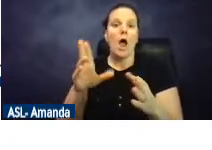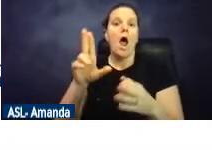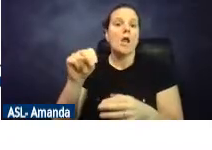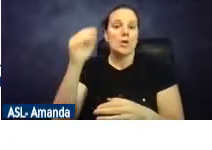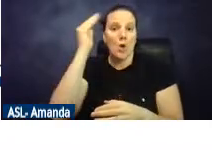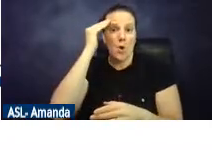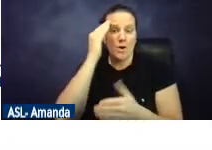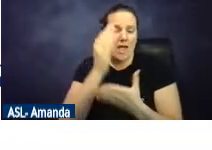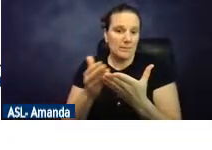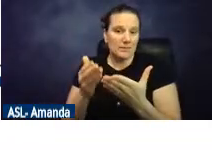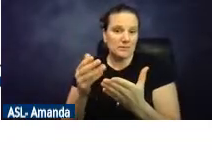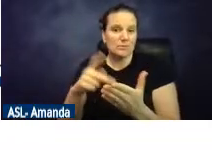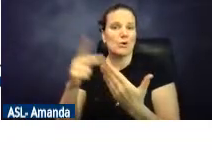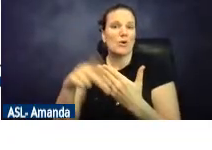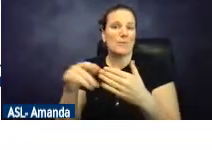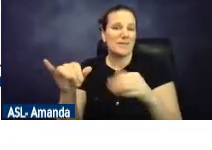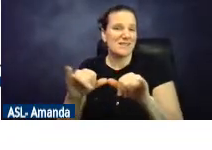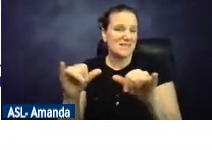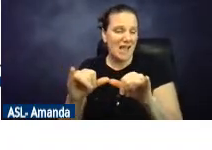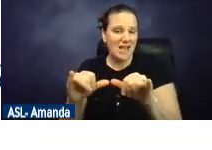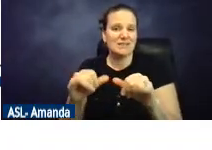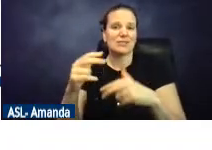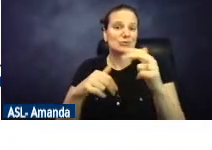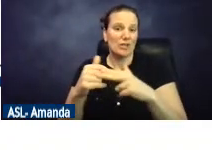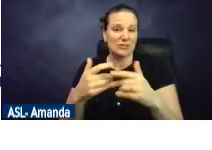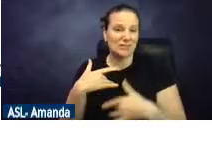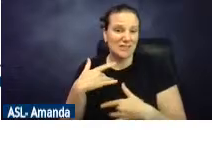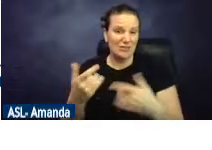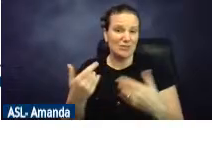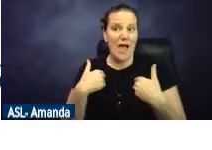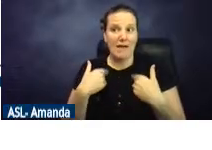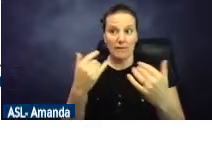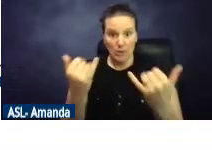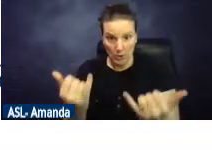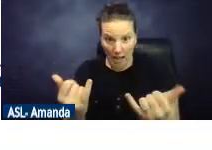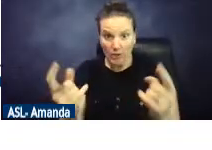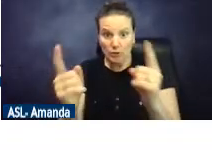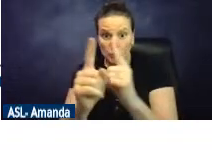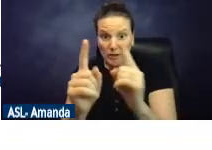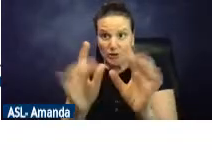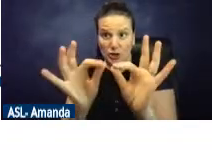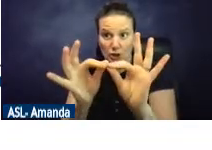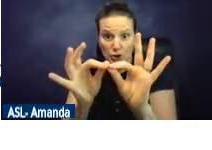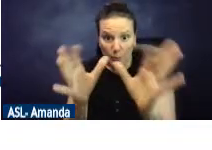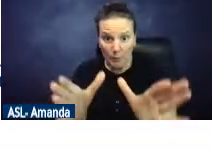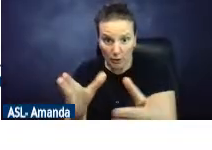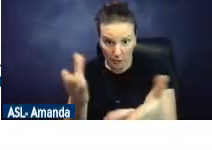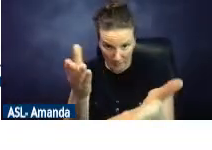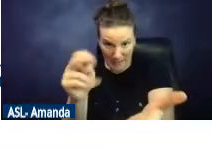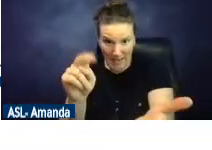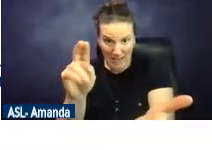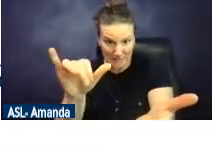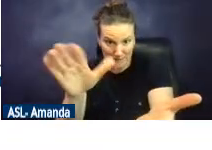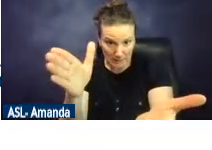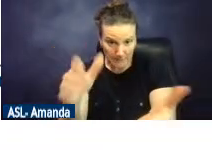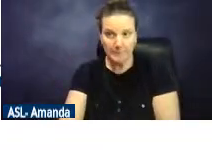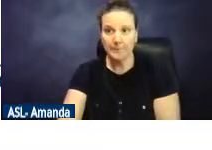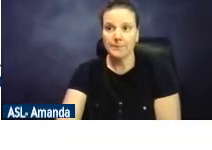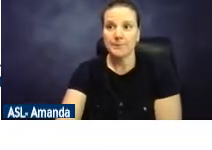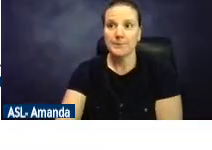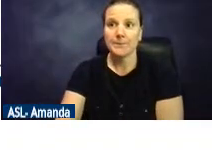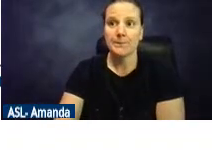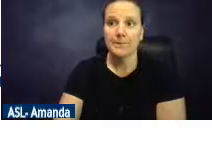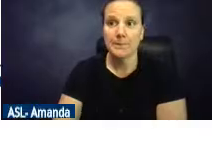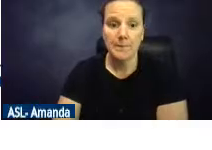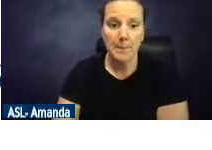that programs of this size and type of construction usually encounter, to try to quantify how much risk may be